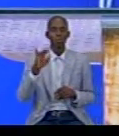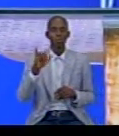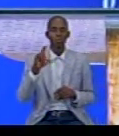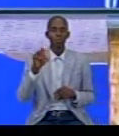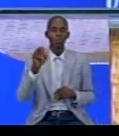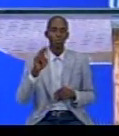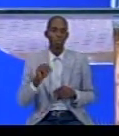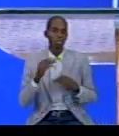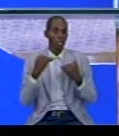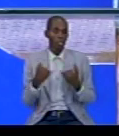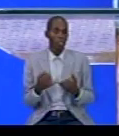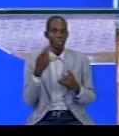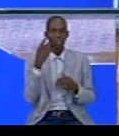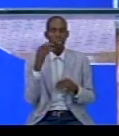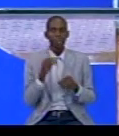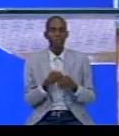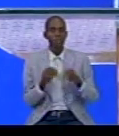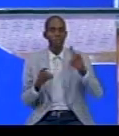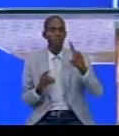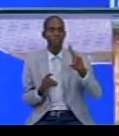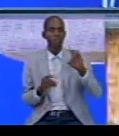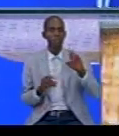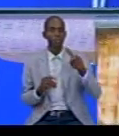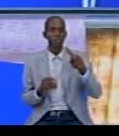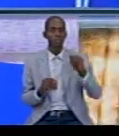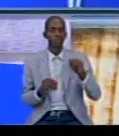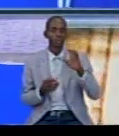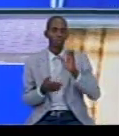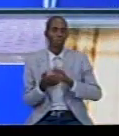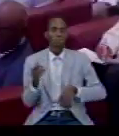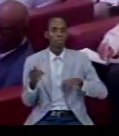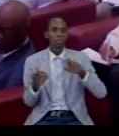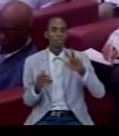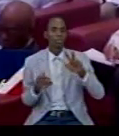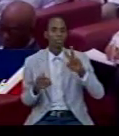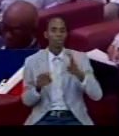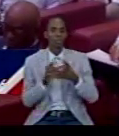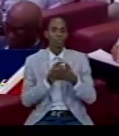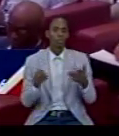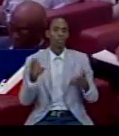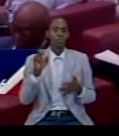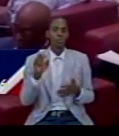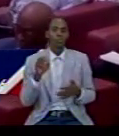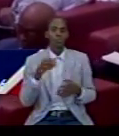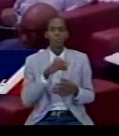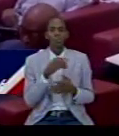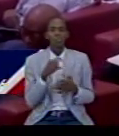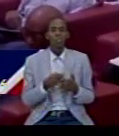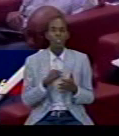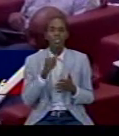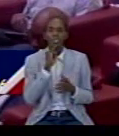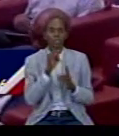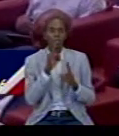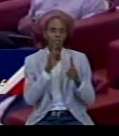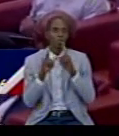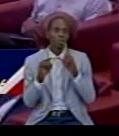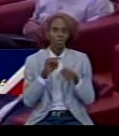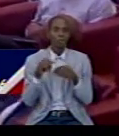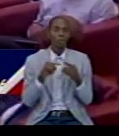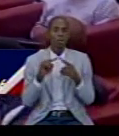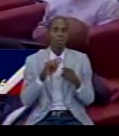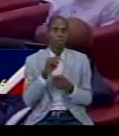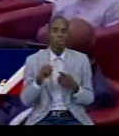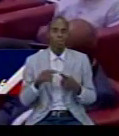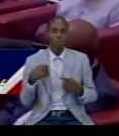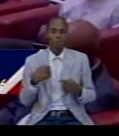at Deuteronomy chapter 32, reading from verse 30. It's talking about when we unite together in